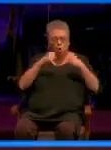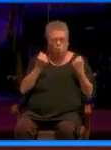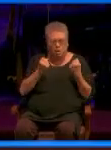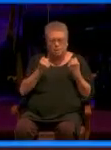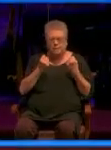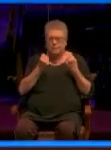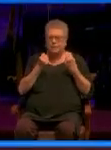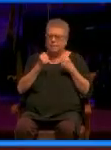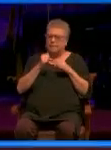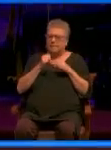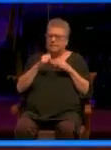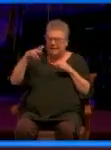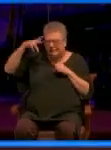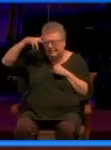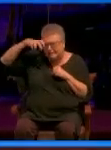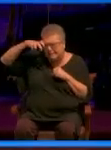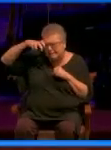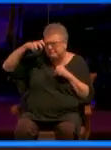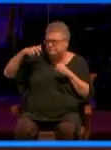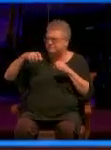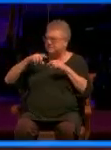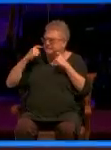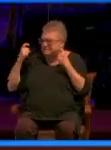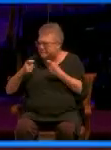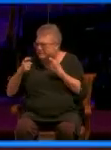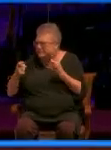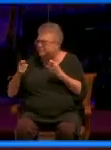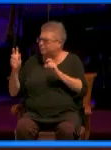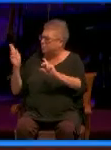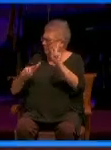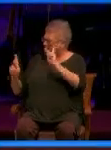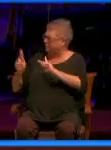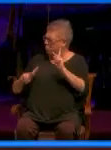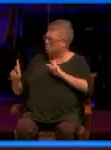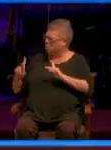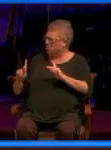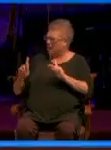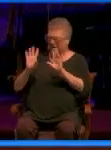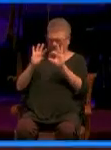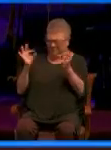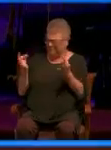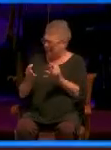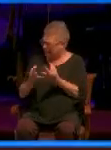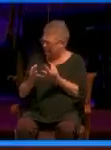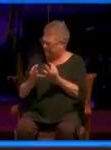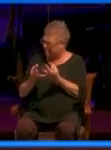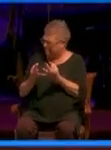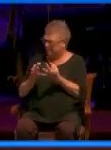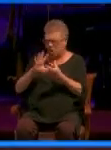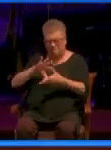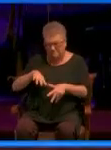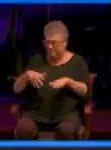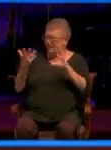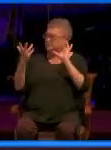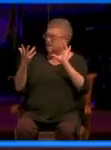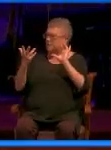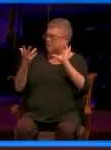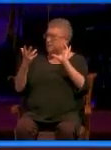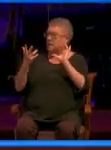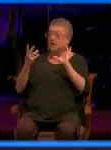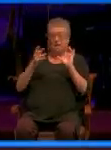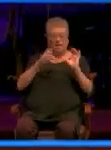mischievous, sinful people, families, and still